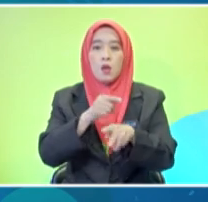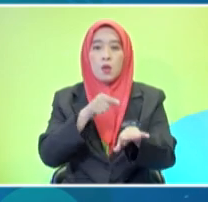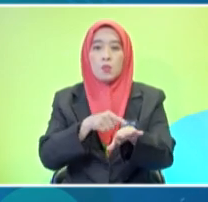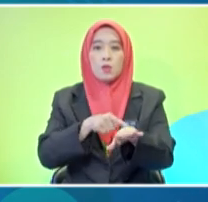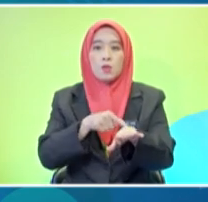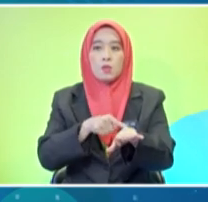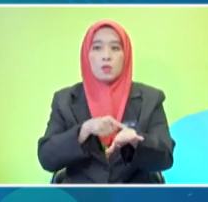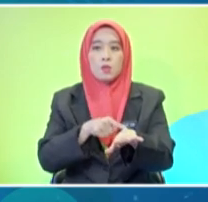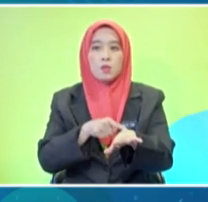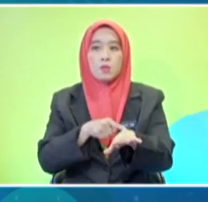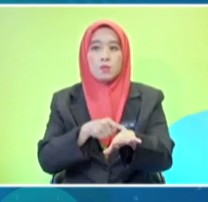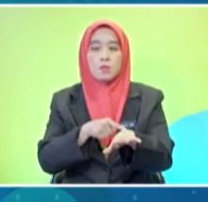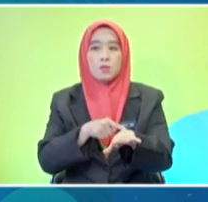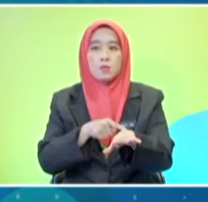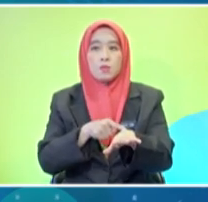can't?